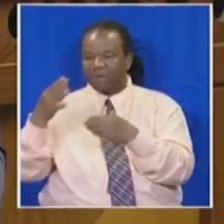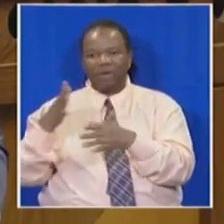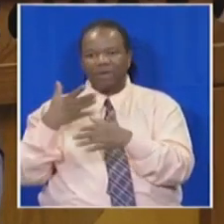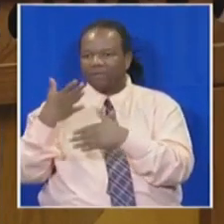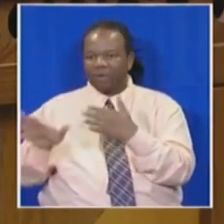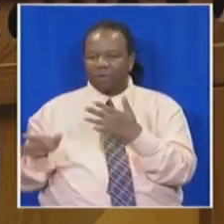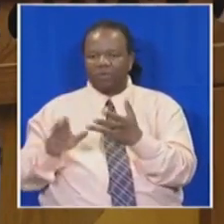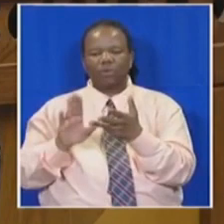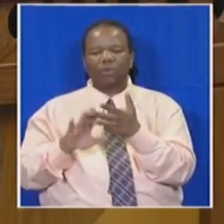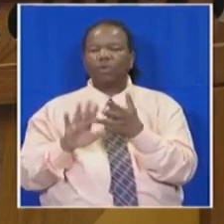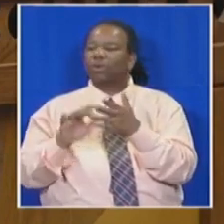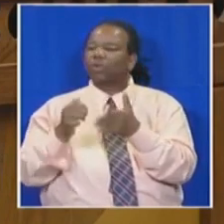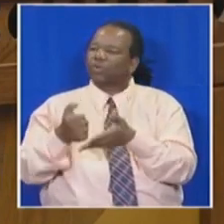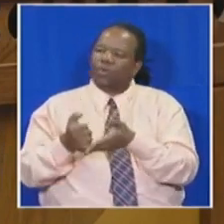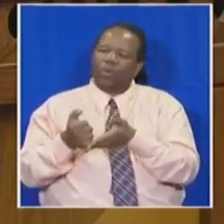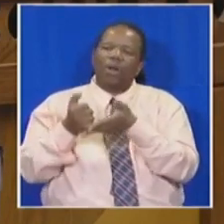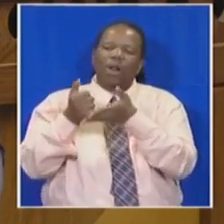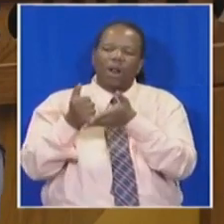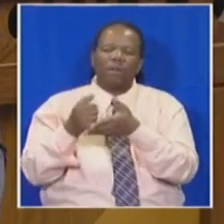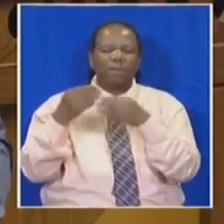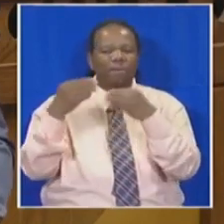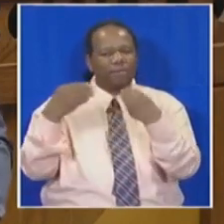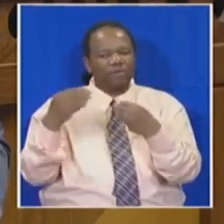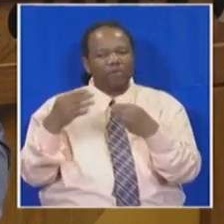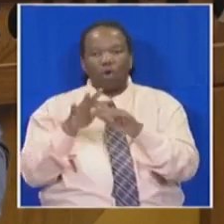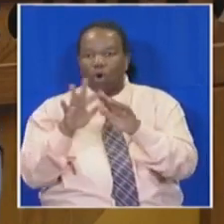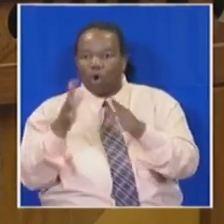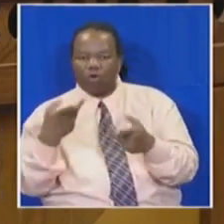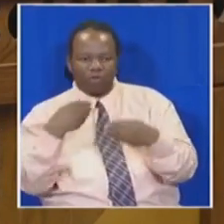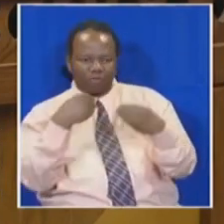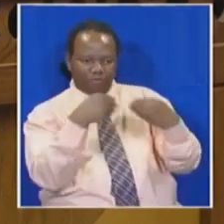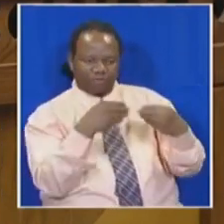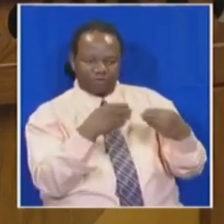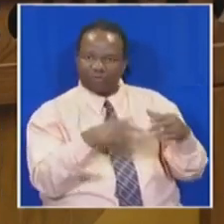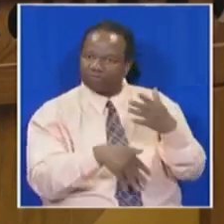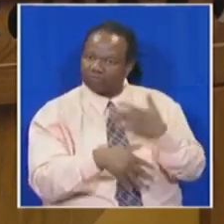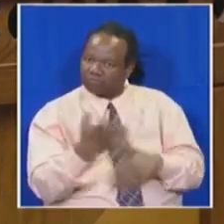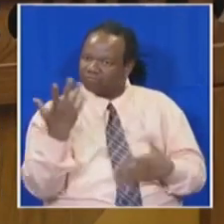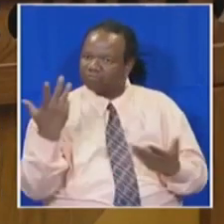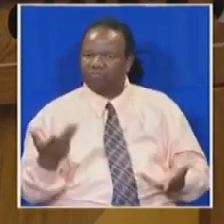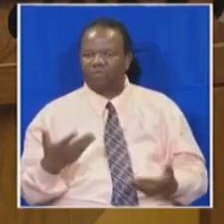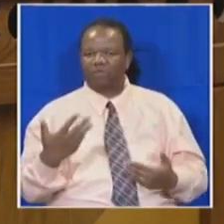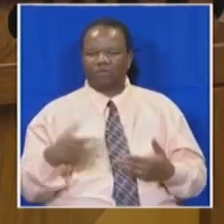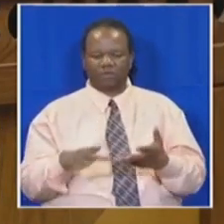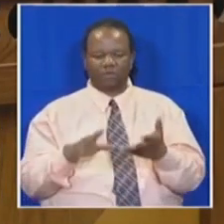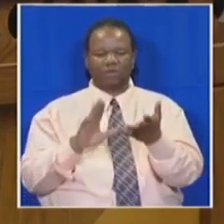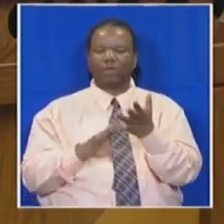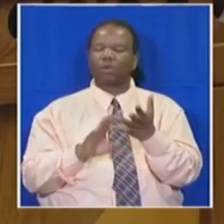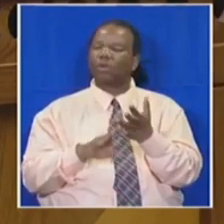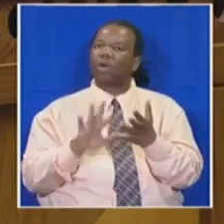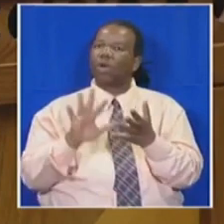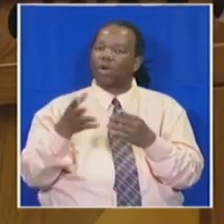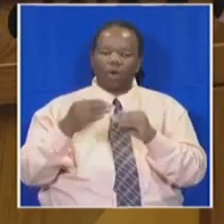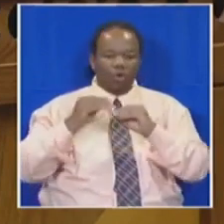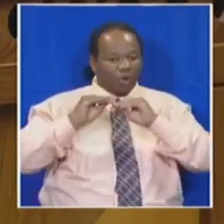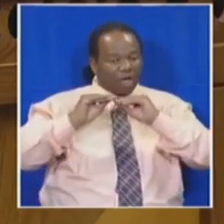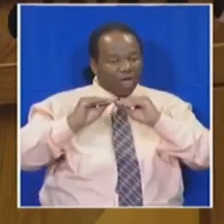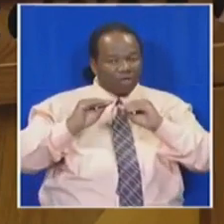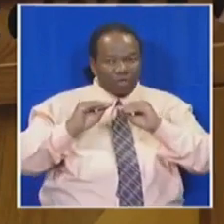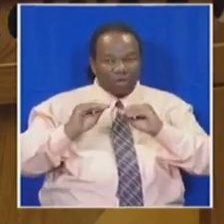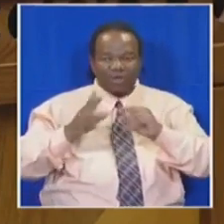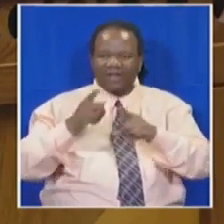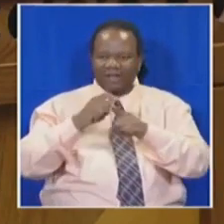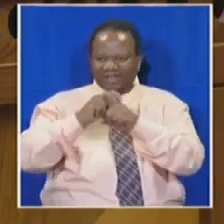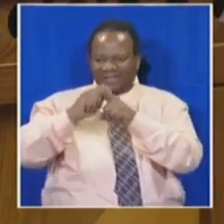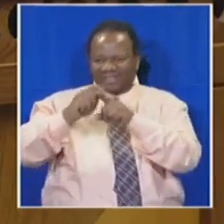in helping young black entrepreneurs access new supply chains, gone. All of the contributions to education, to